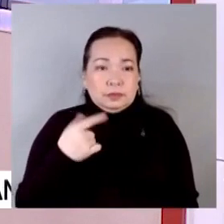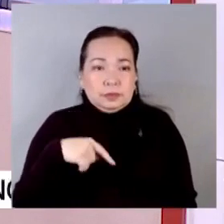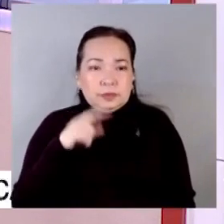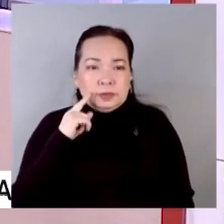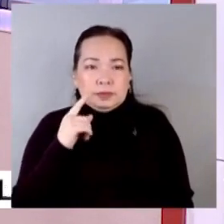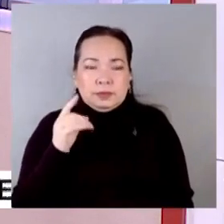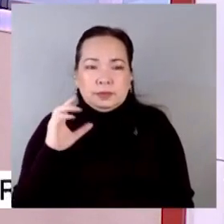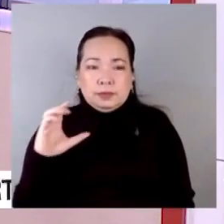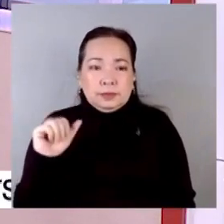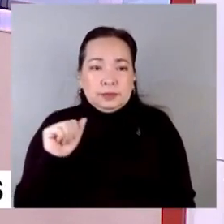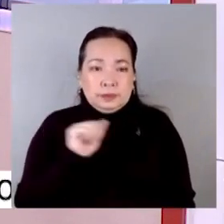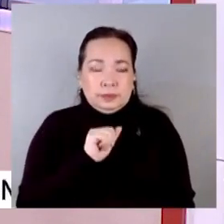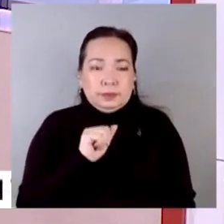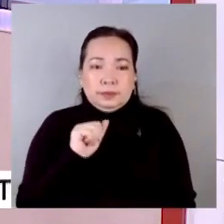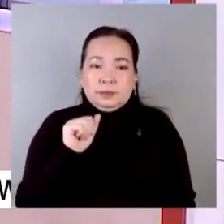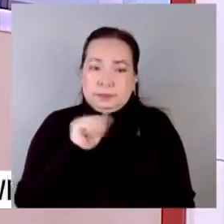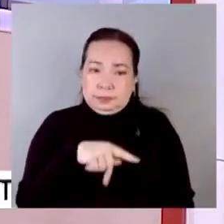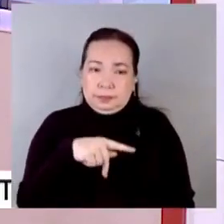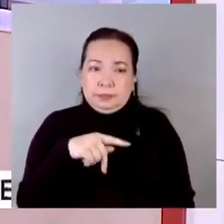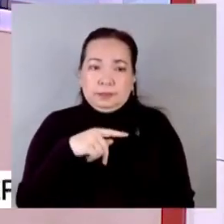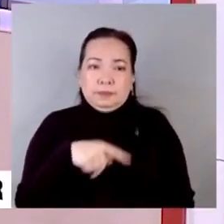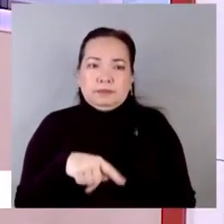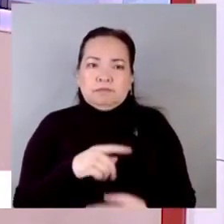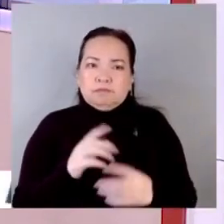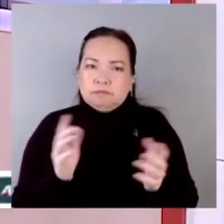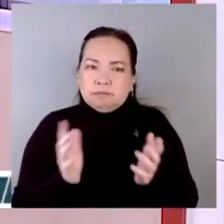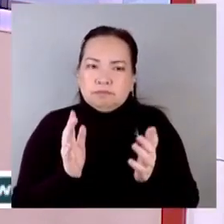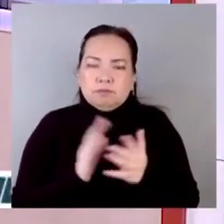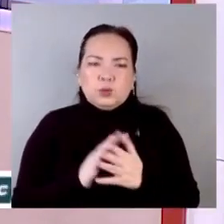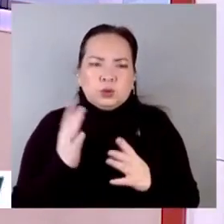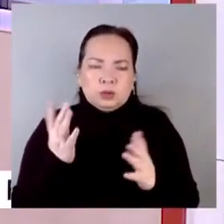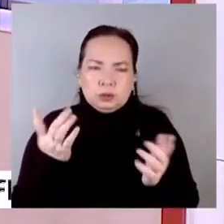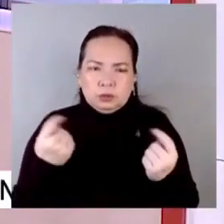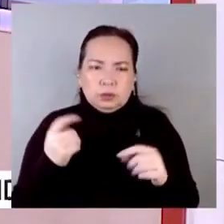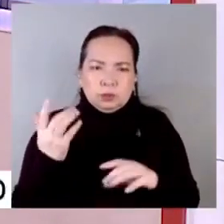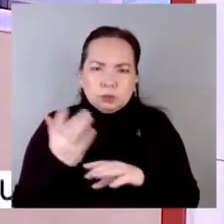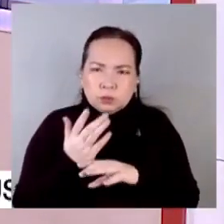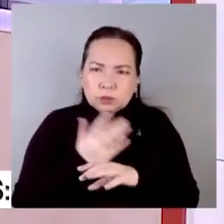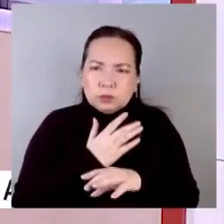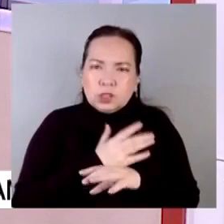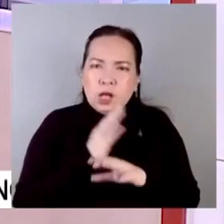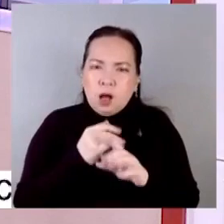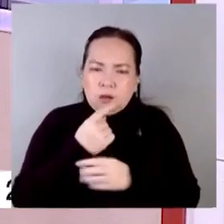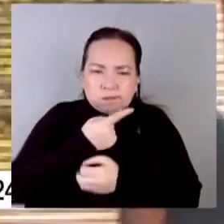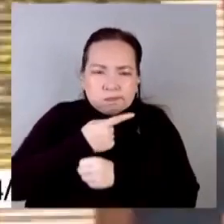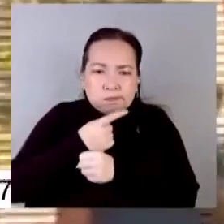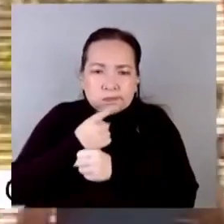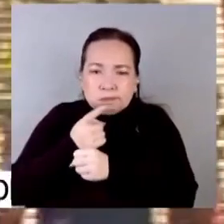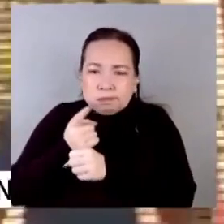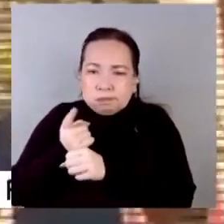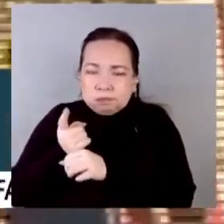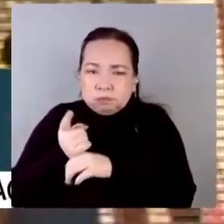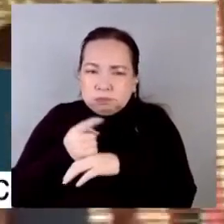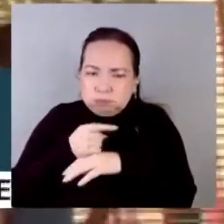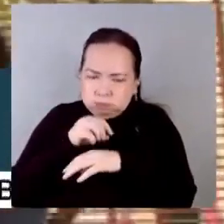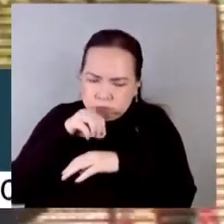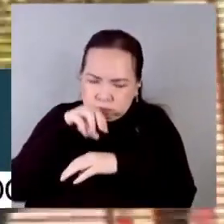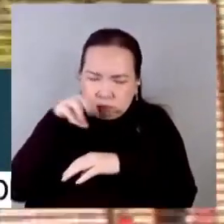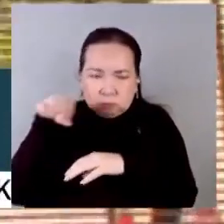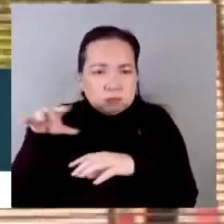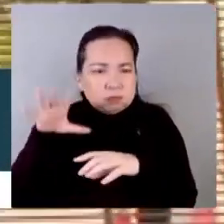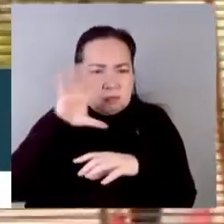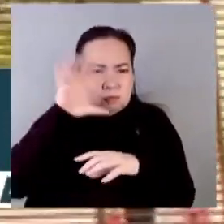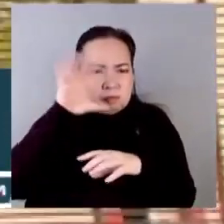Aviation Authority of the Philippines backs a push to improve the country's tracking and navigation system, but CAP maintains it remains to be